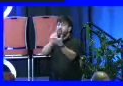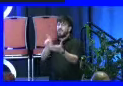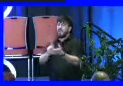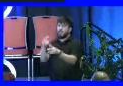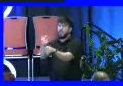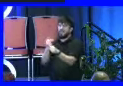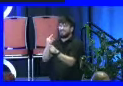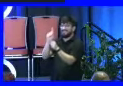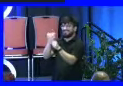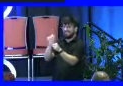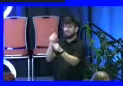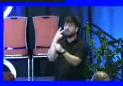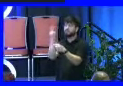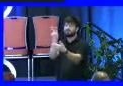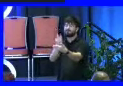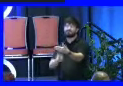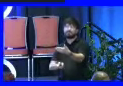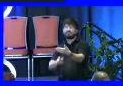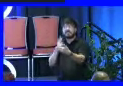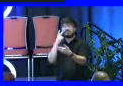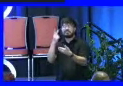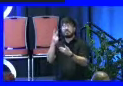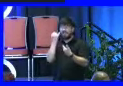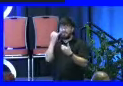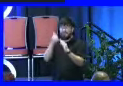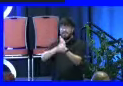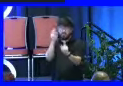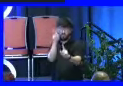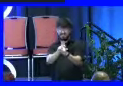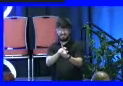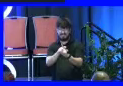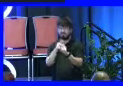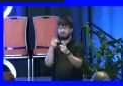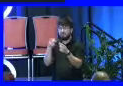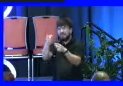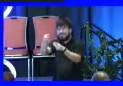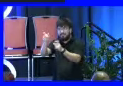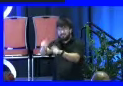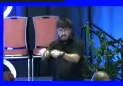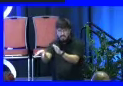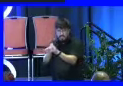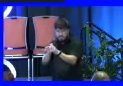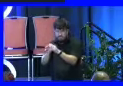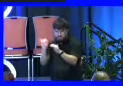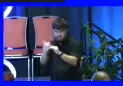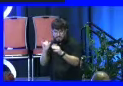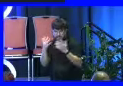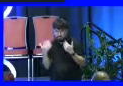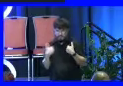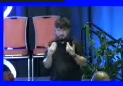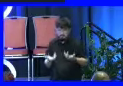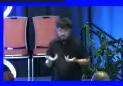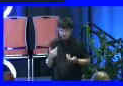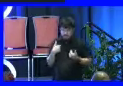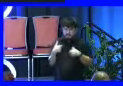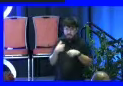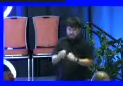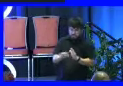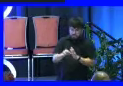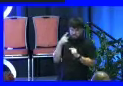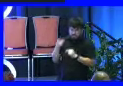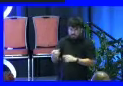how did we auto assign them? Because we don't want to get away from choice. If they could choose whatever plan they want to be in, but if we made the choice for them, was it a good choice?